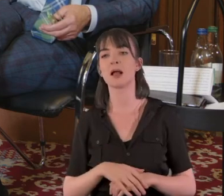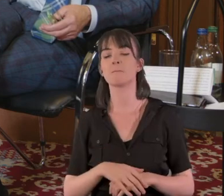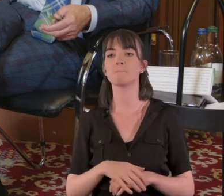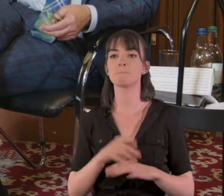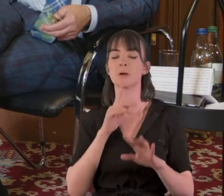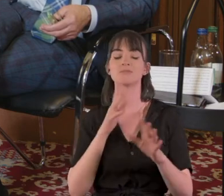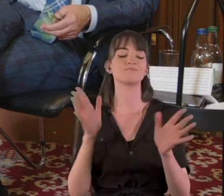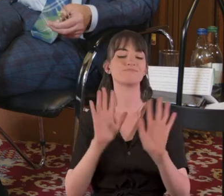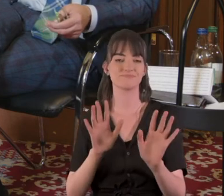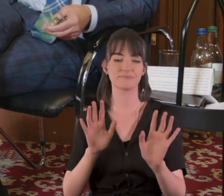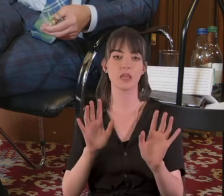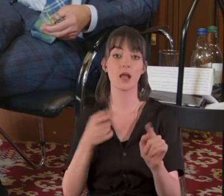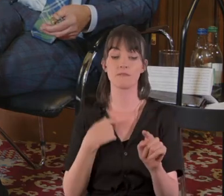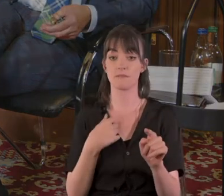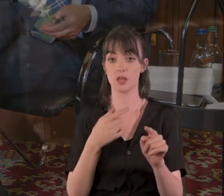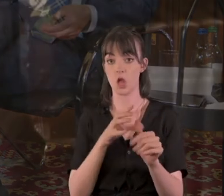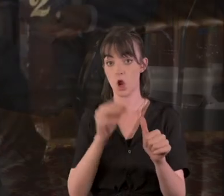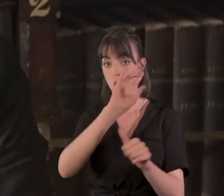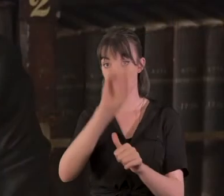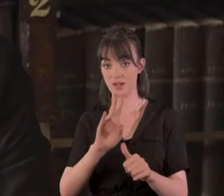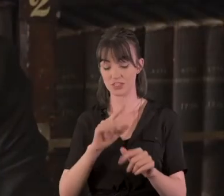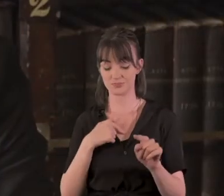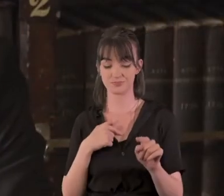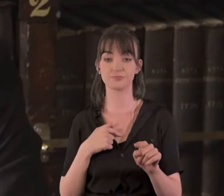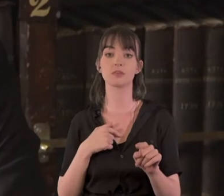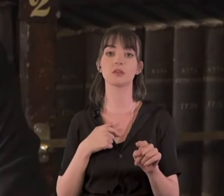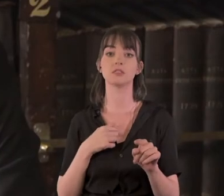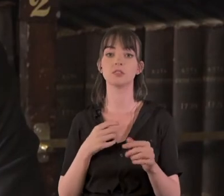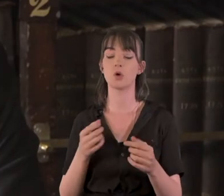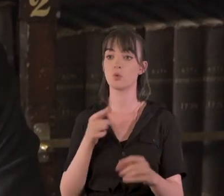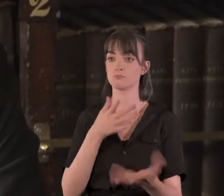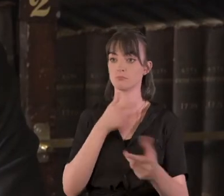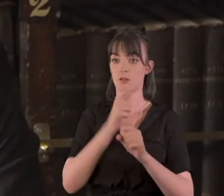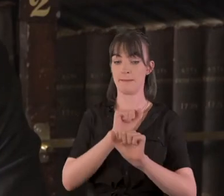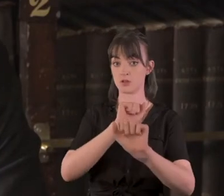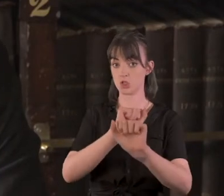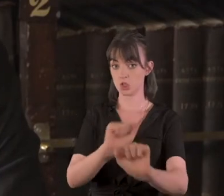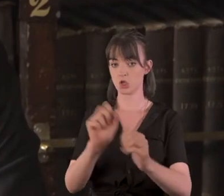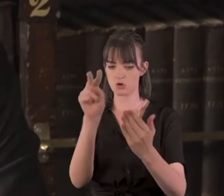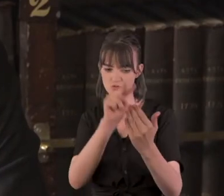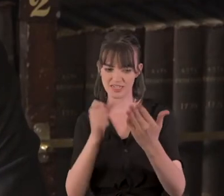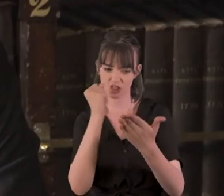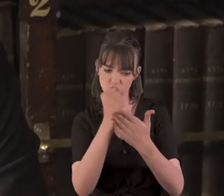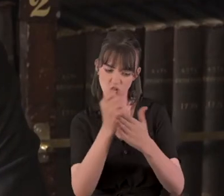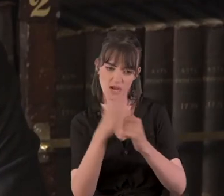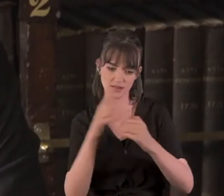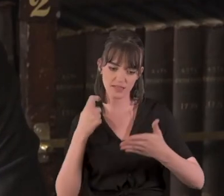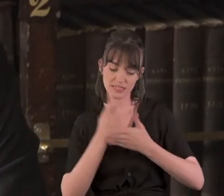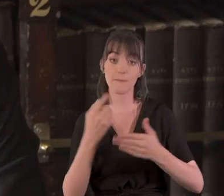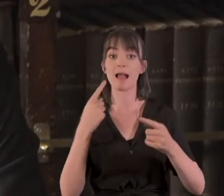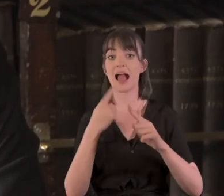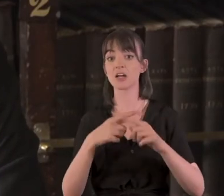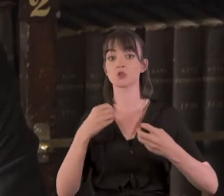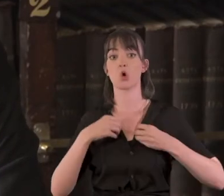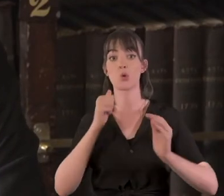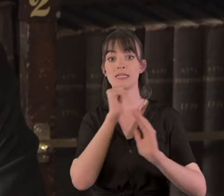Again, another one, I think, drawing on both your reading of the period and your own experience, after studying the Anglo-Irish negotiations